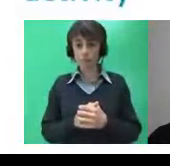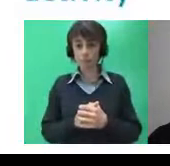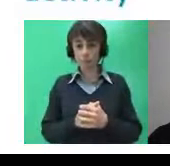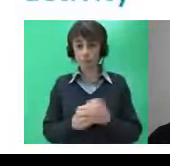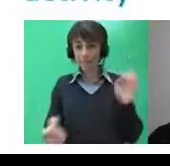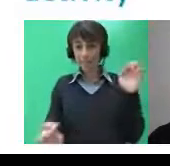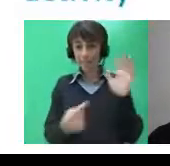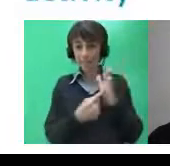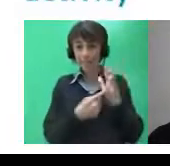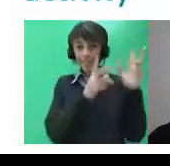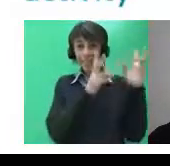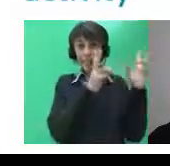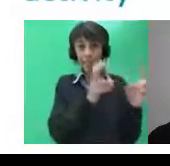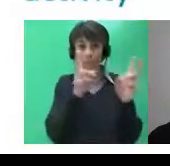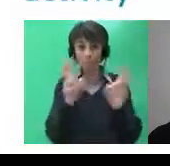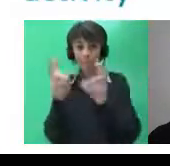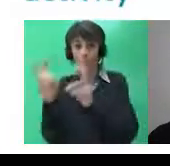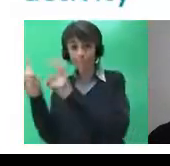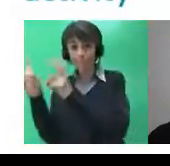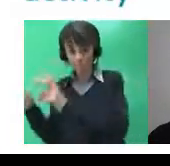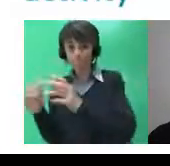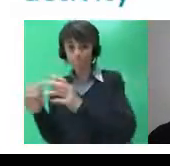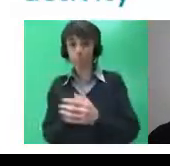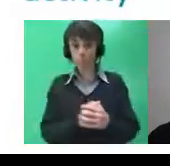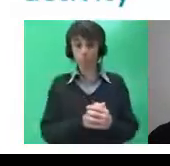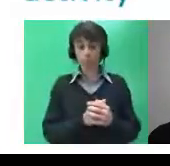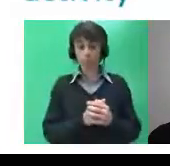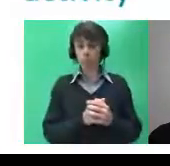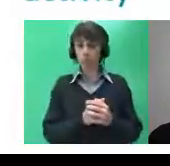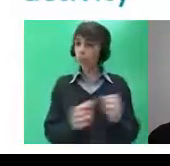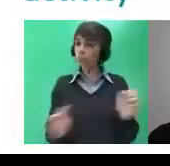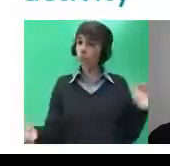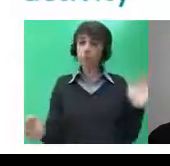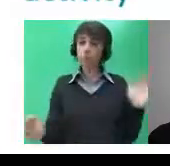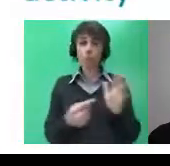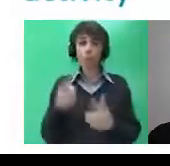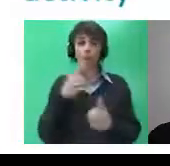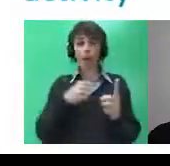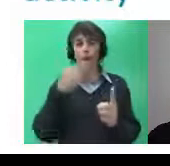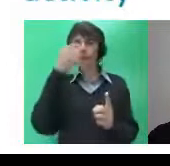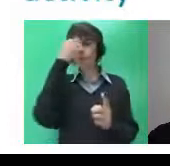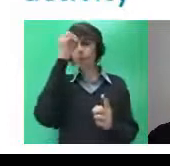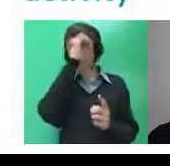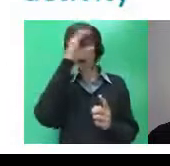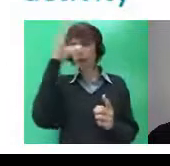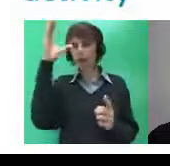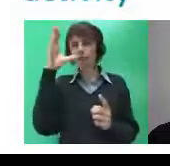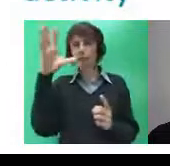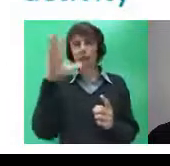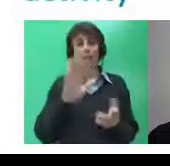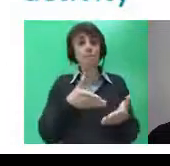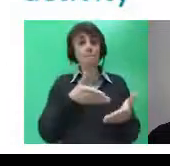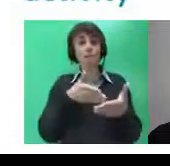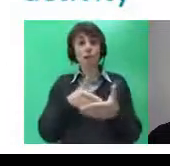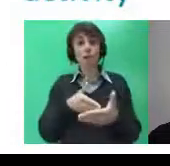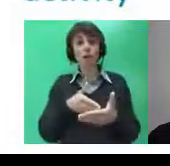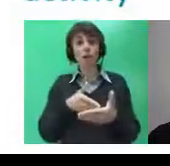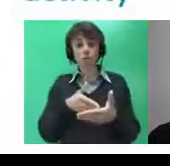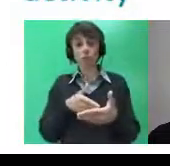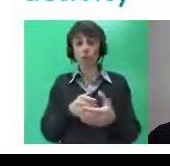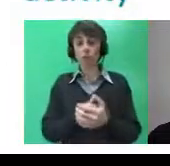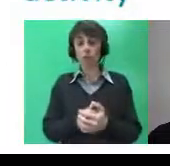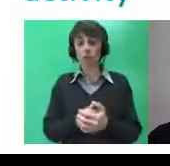themes that shaped the campaign. It was really critical that we understood the barriers that people faced. So we conducted several focus